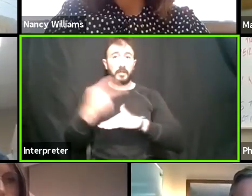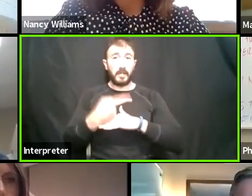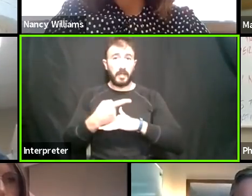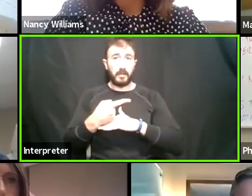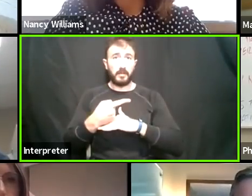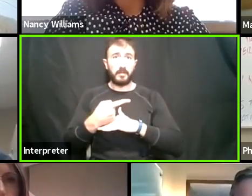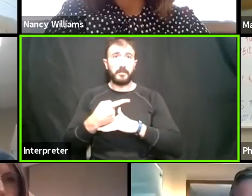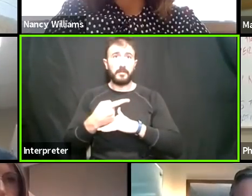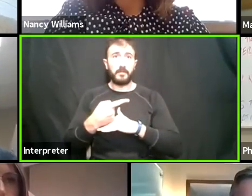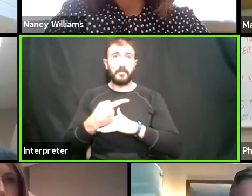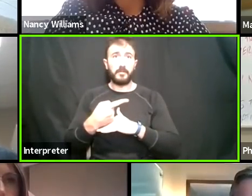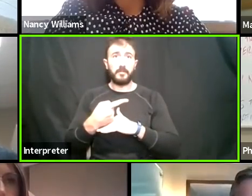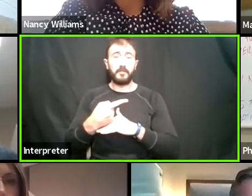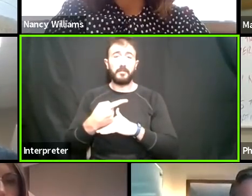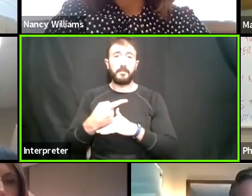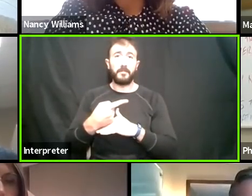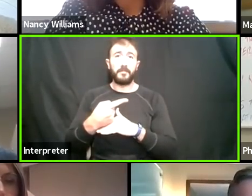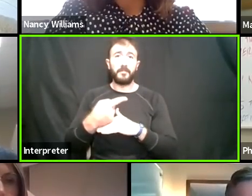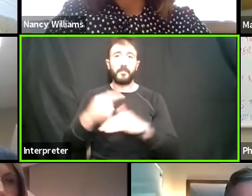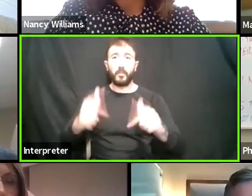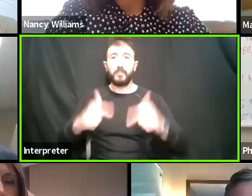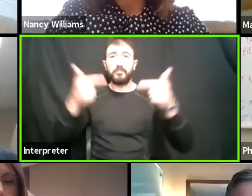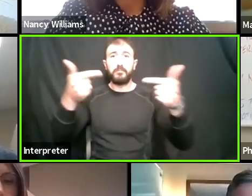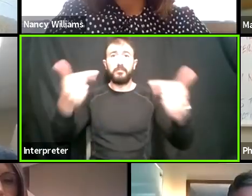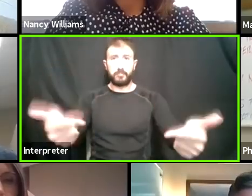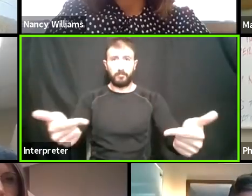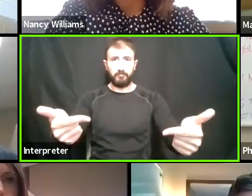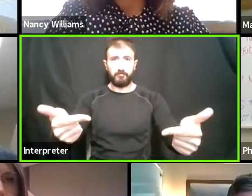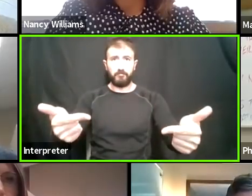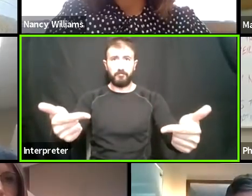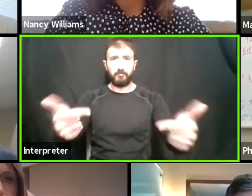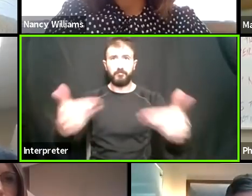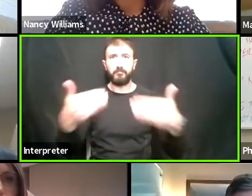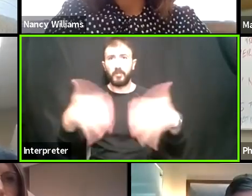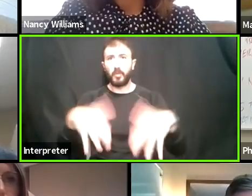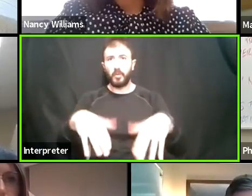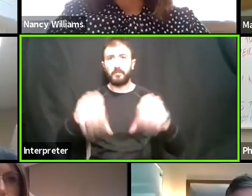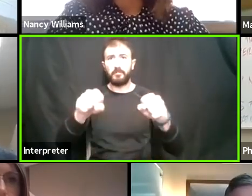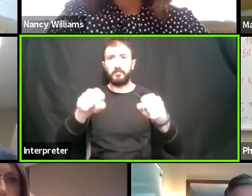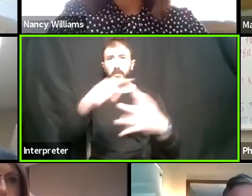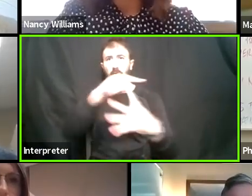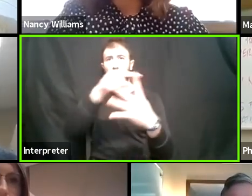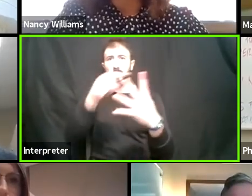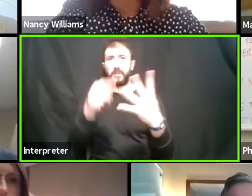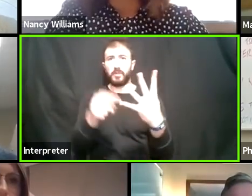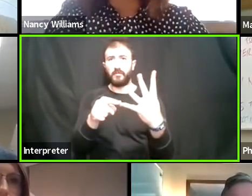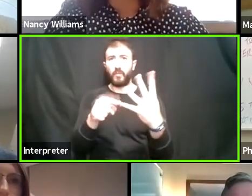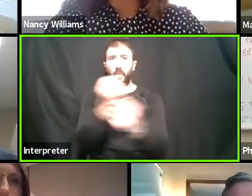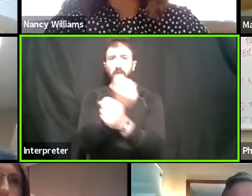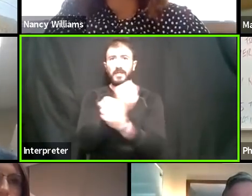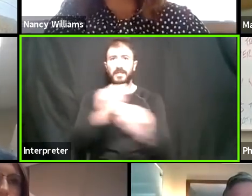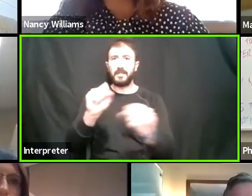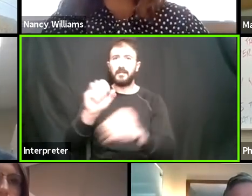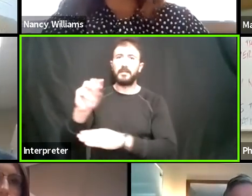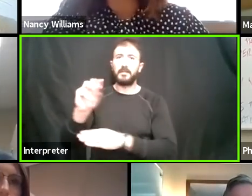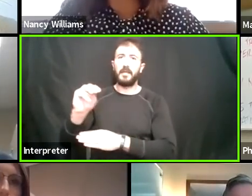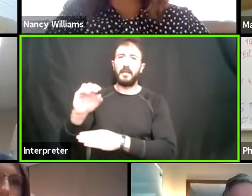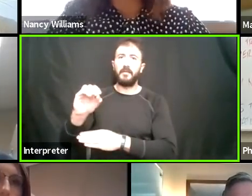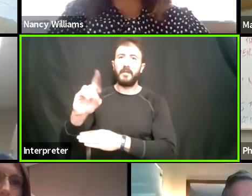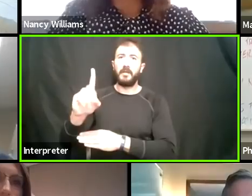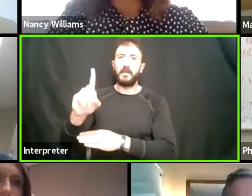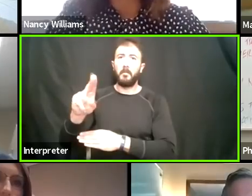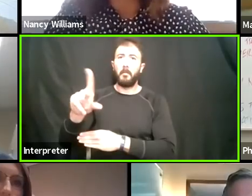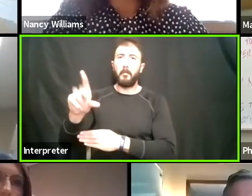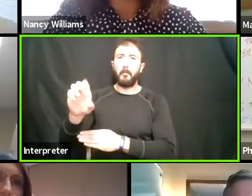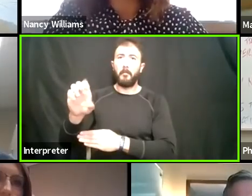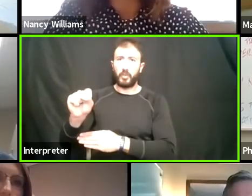if you haven't already, to complete those 4 modules, right, Nancy? Are there 4 of them that you can get done